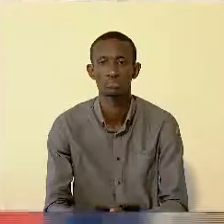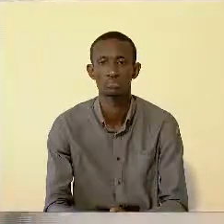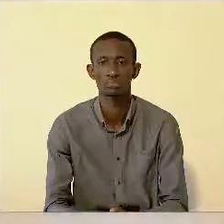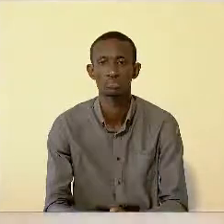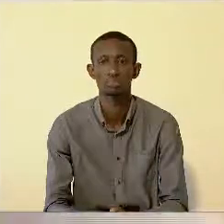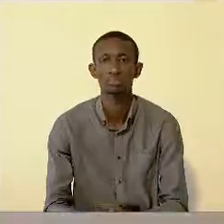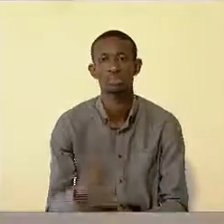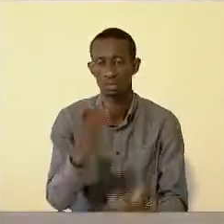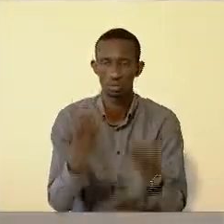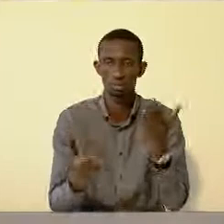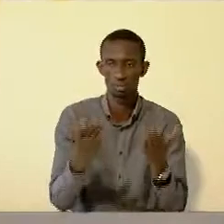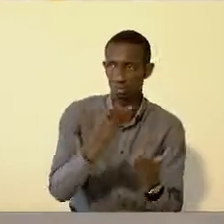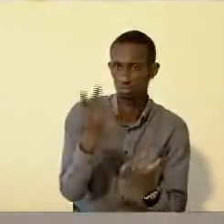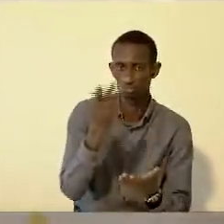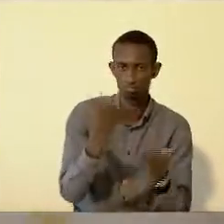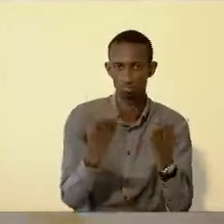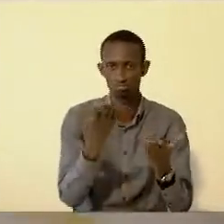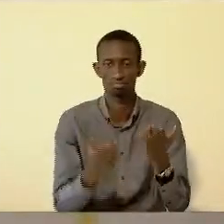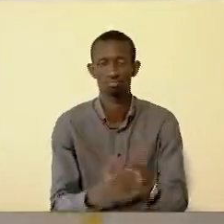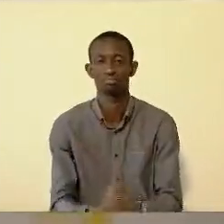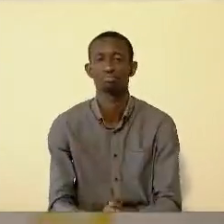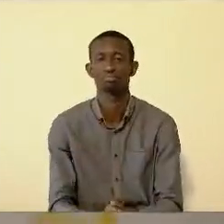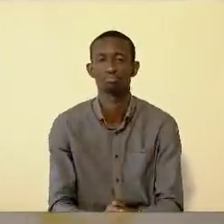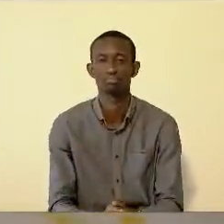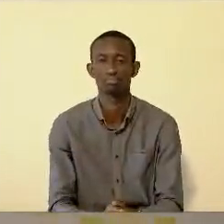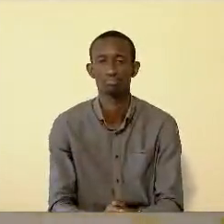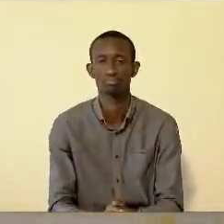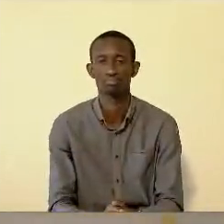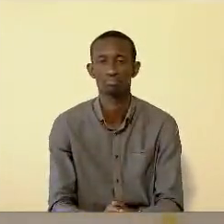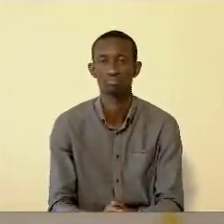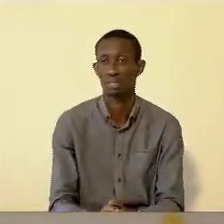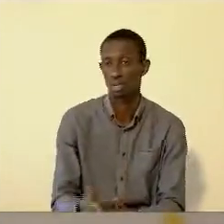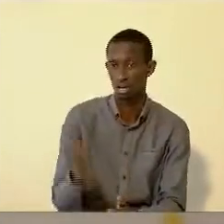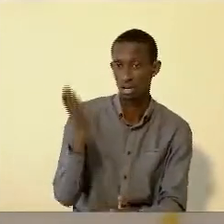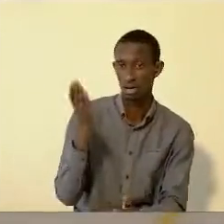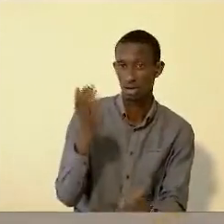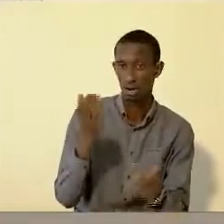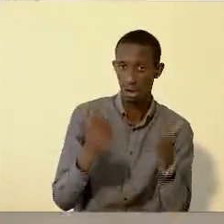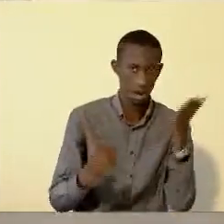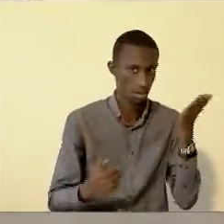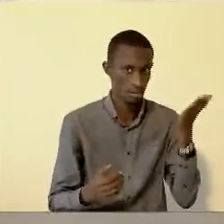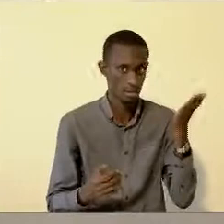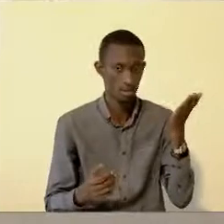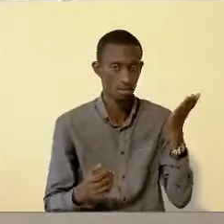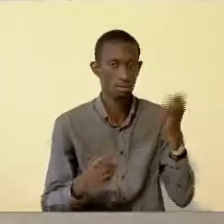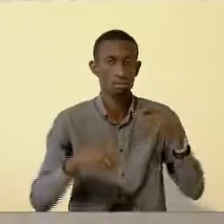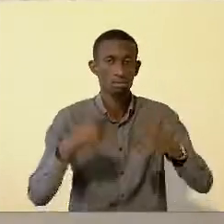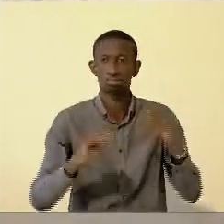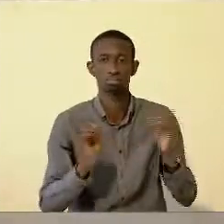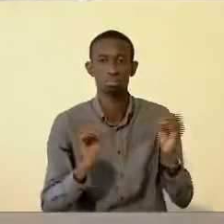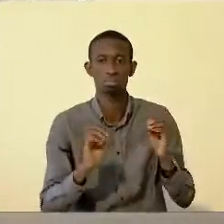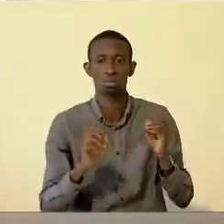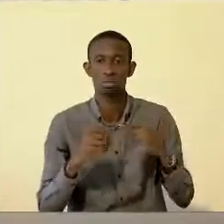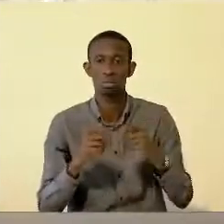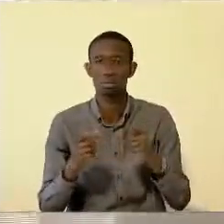Let us compare both. You can see that for magnesium, it's like there is no reaction. The reaction is